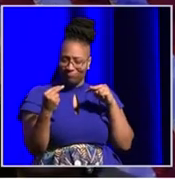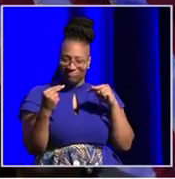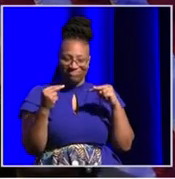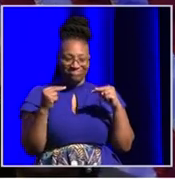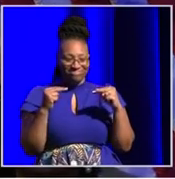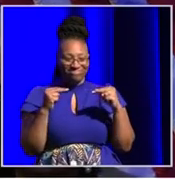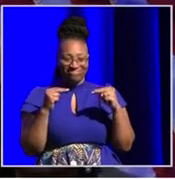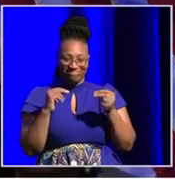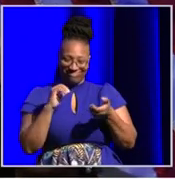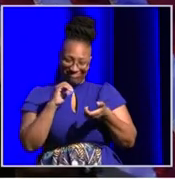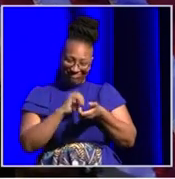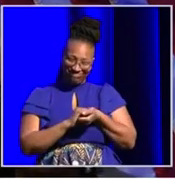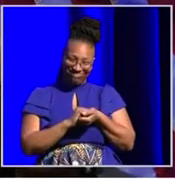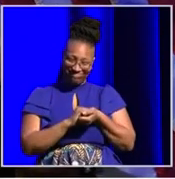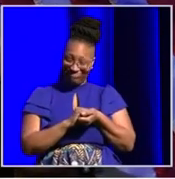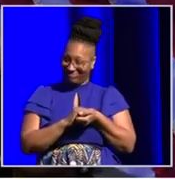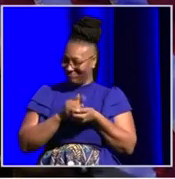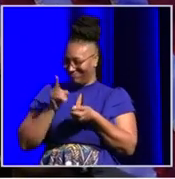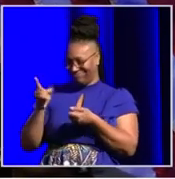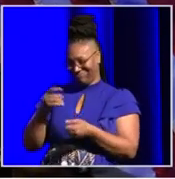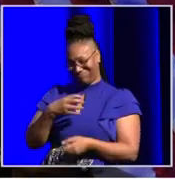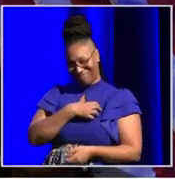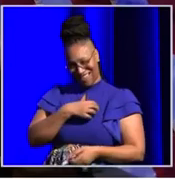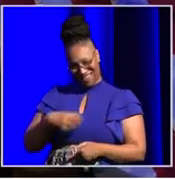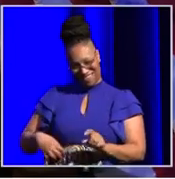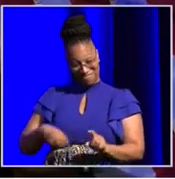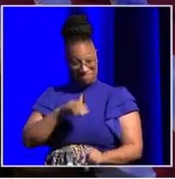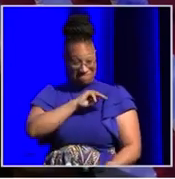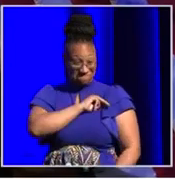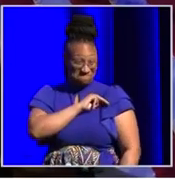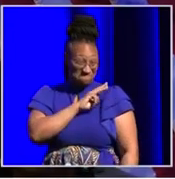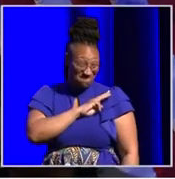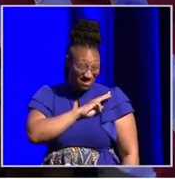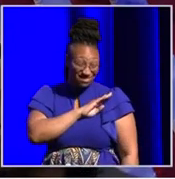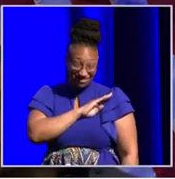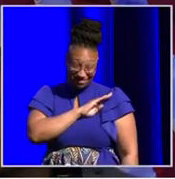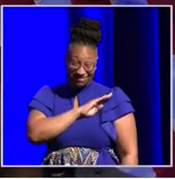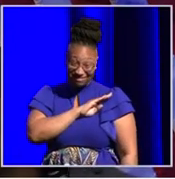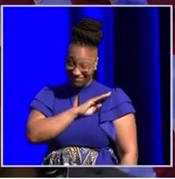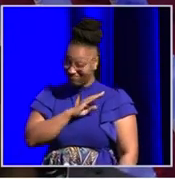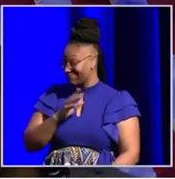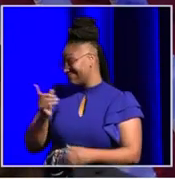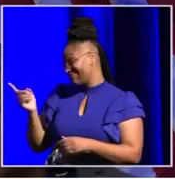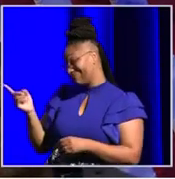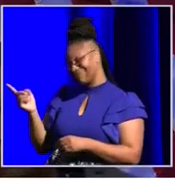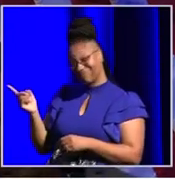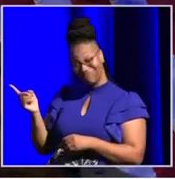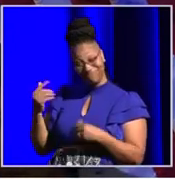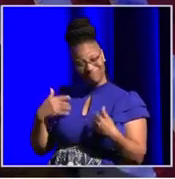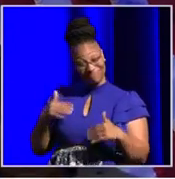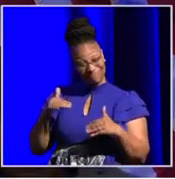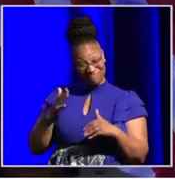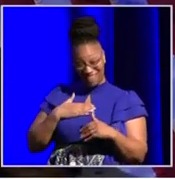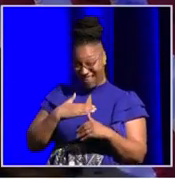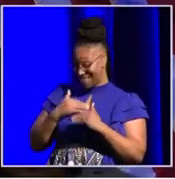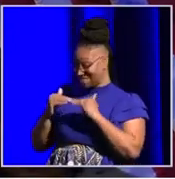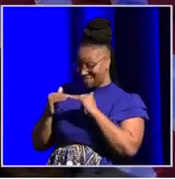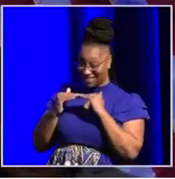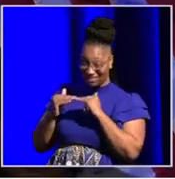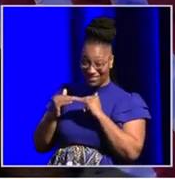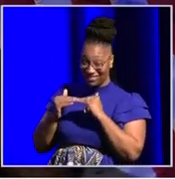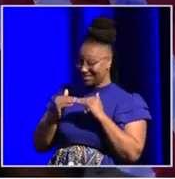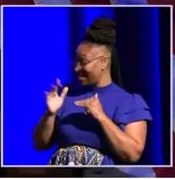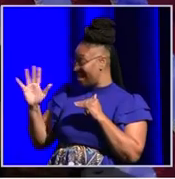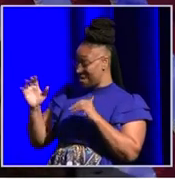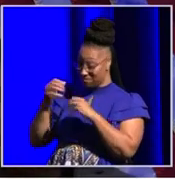challenges. I'm excited about partnering with all of my council colleagues to achieve bold ideas for our residents. These are things that we can do.